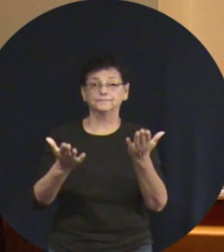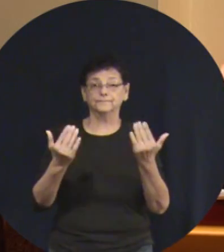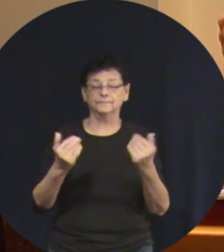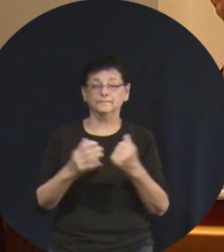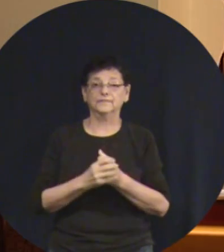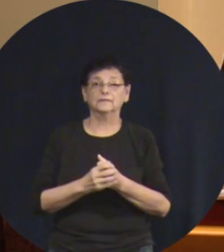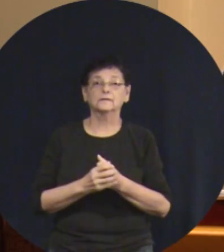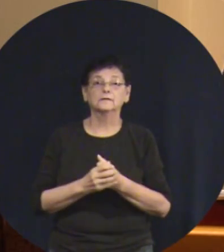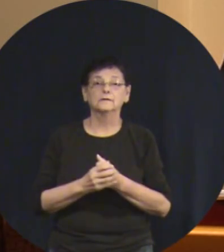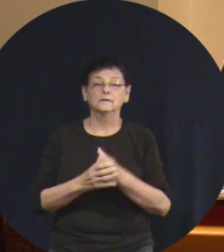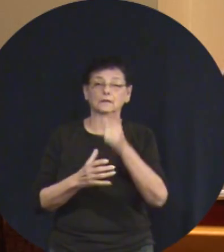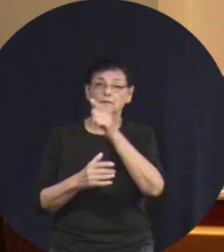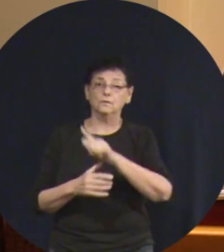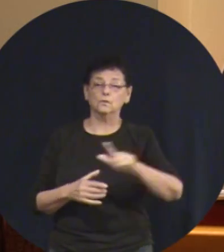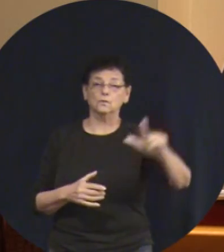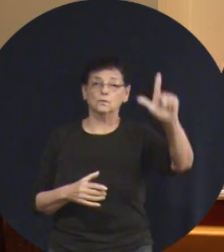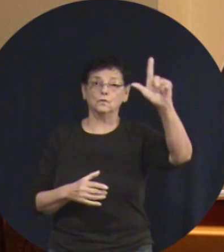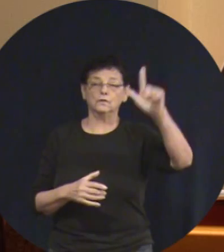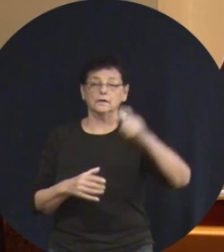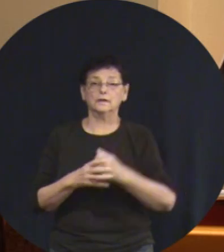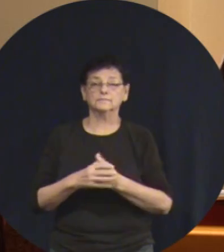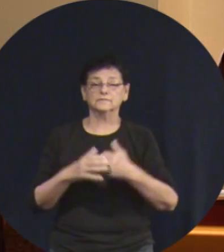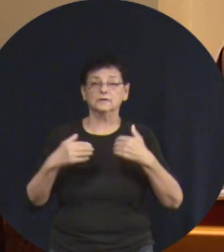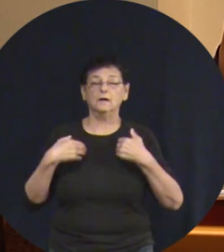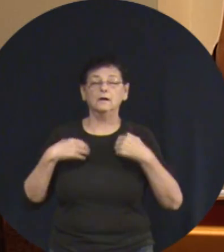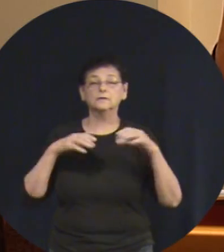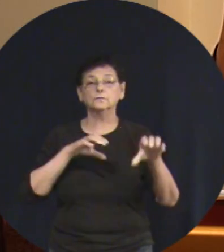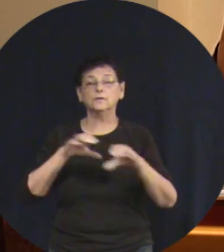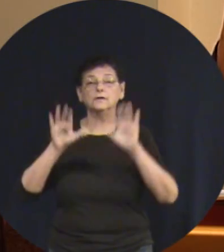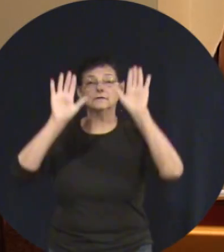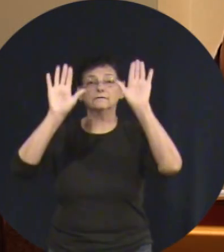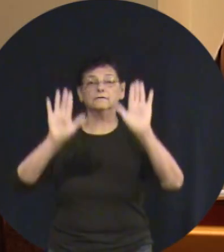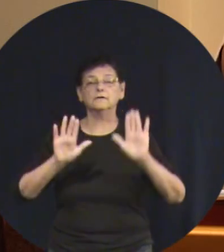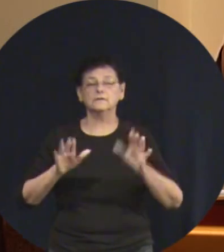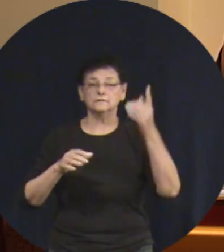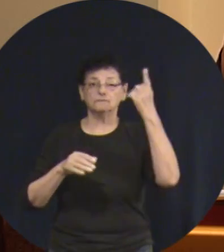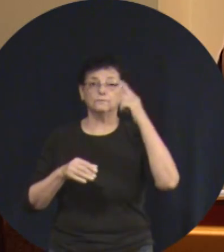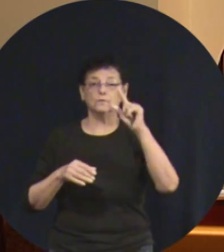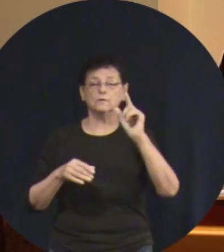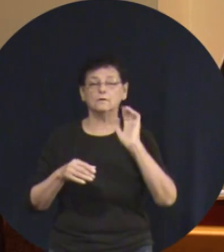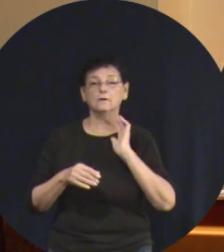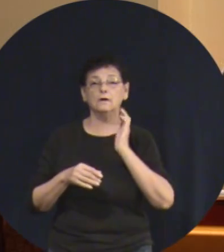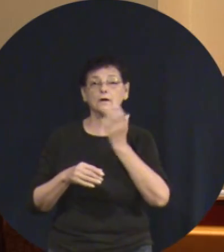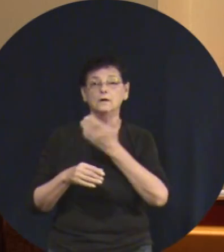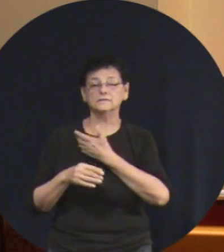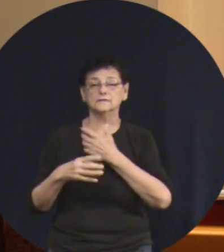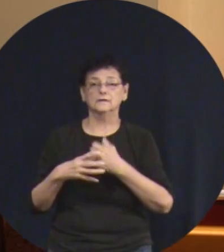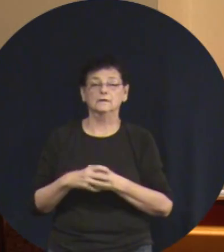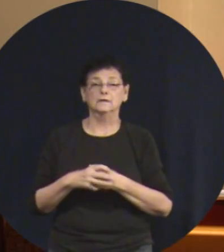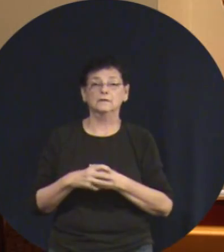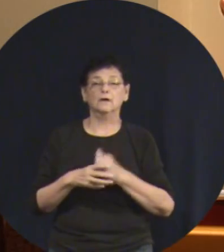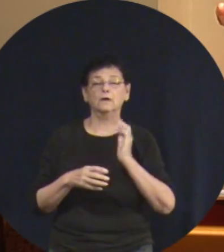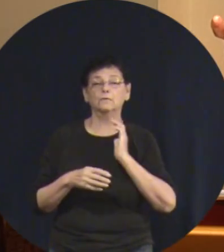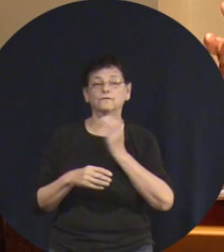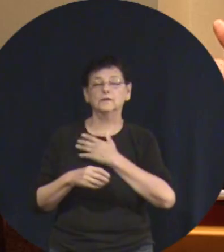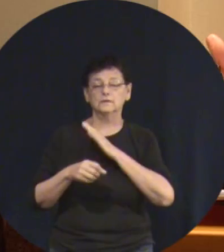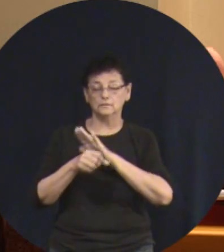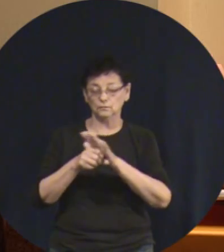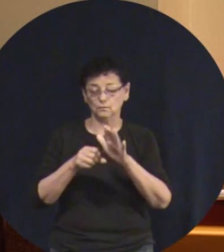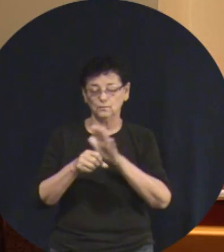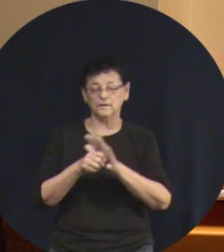rejoicing. The Lord has done great things for us. We